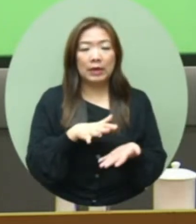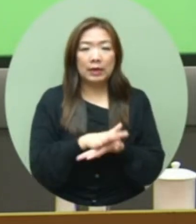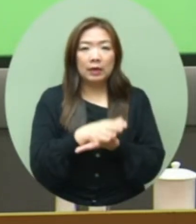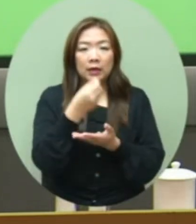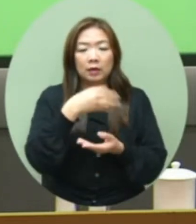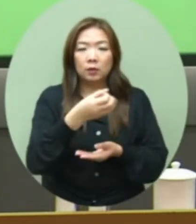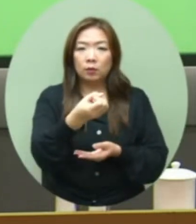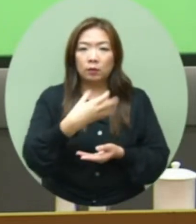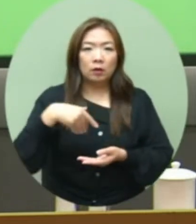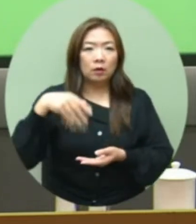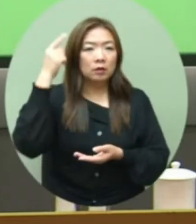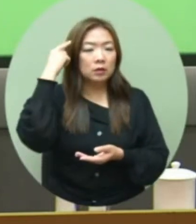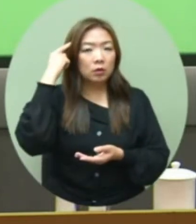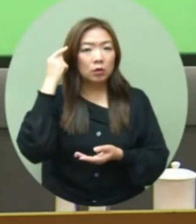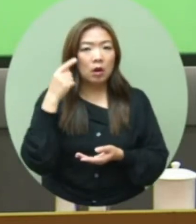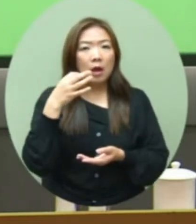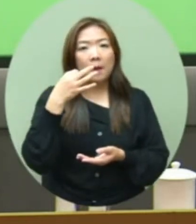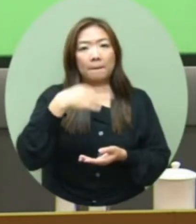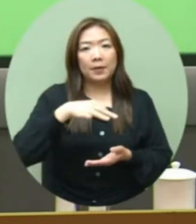33%.